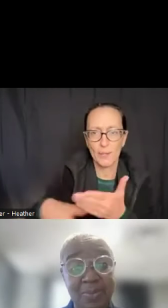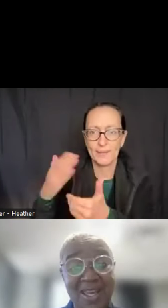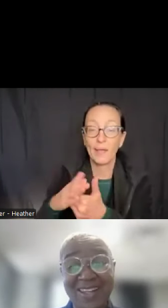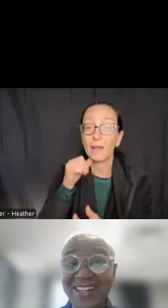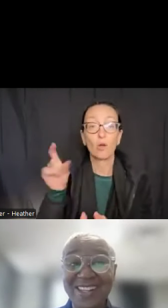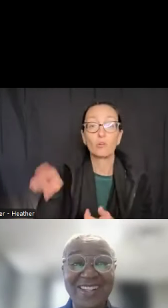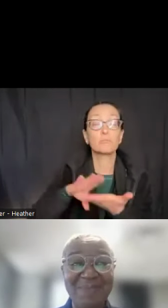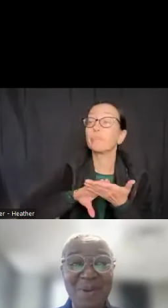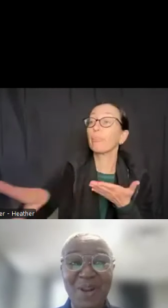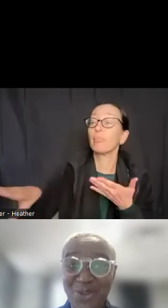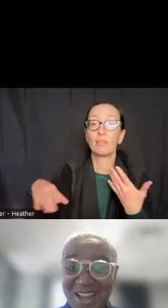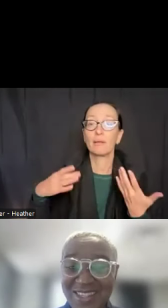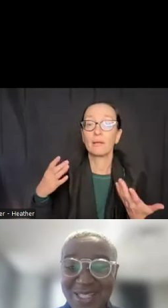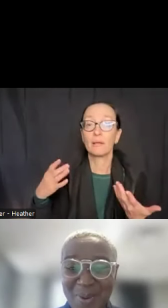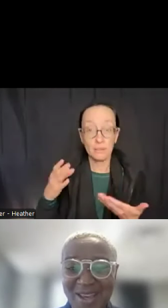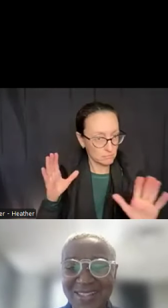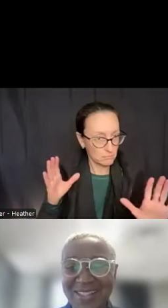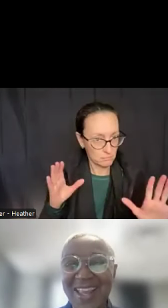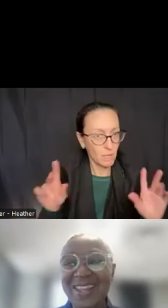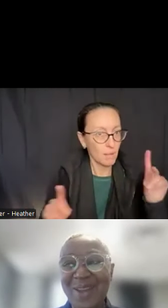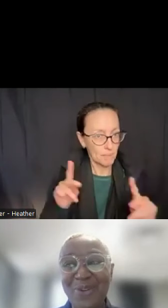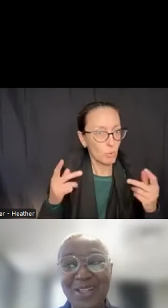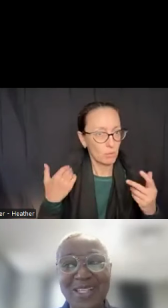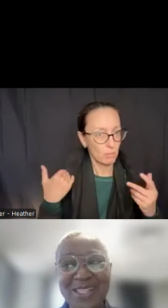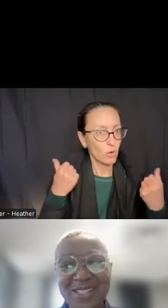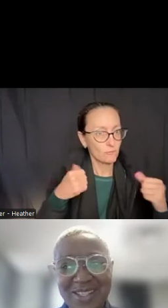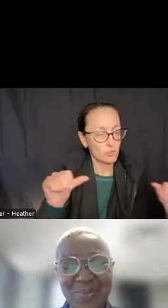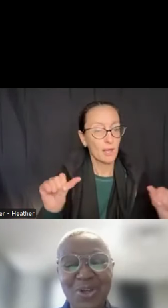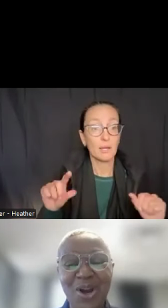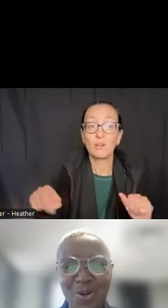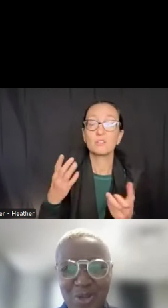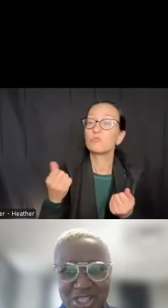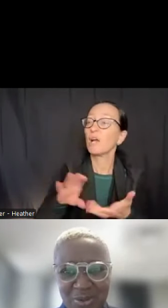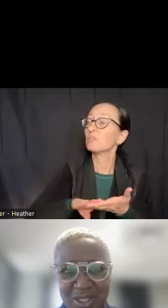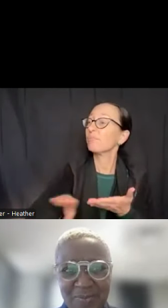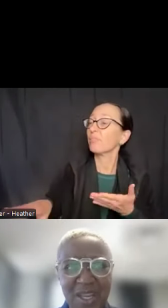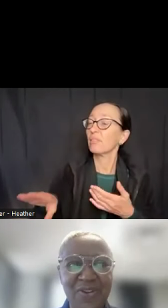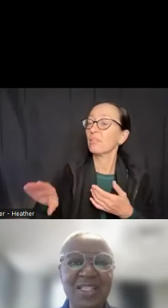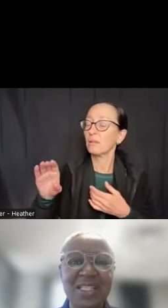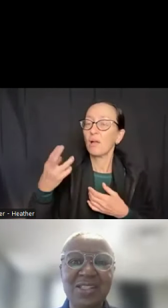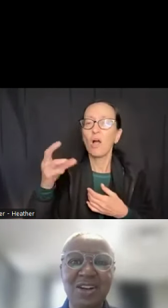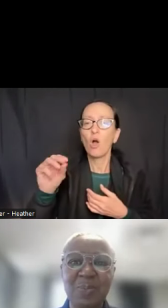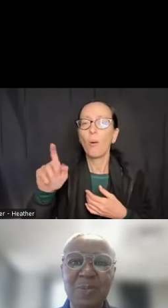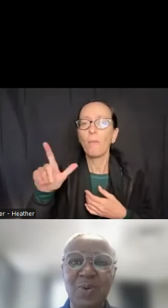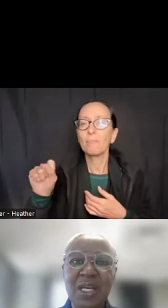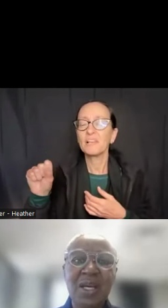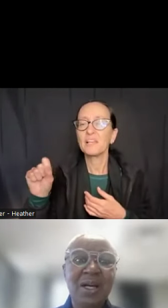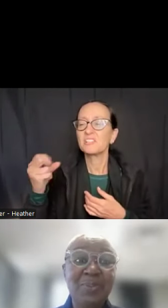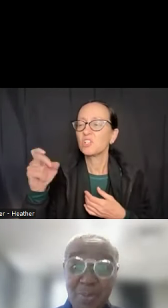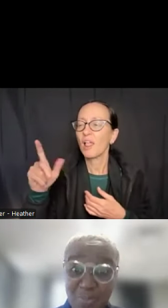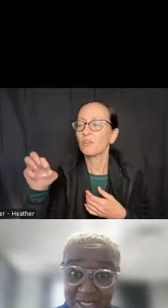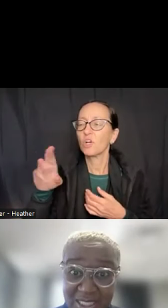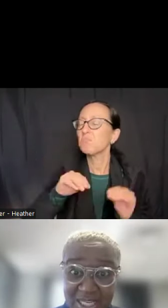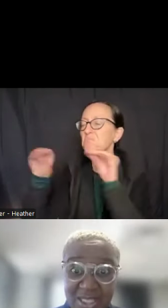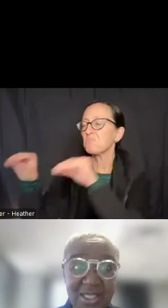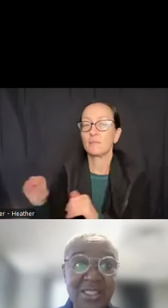to people have tried this in the past. They've tried to discharge them to a homeless shelter. They've tried to discharge people to